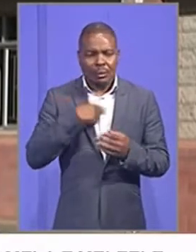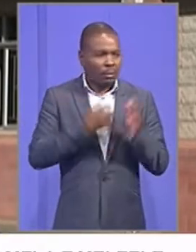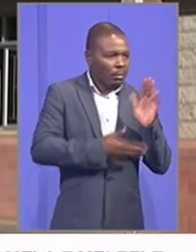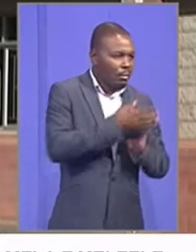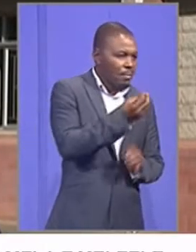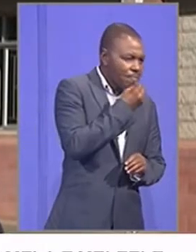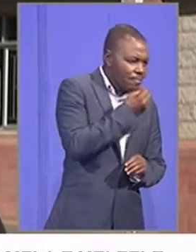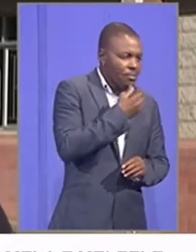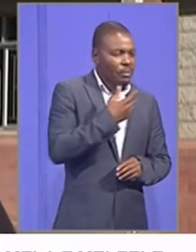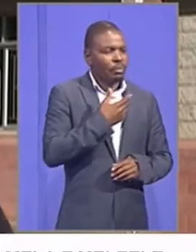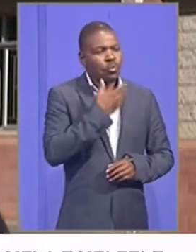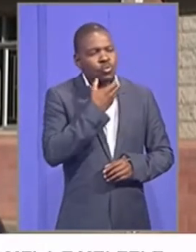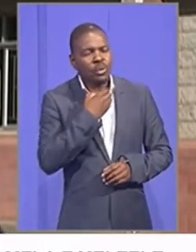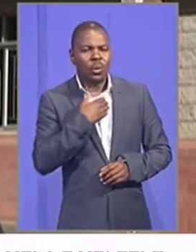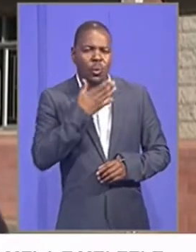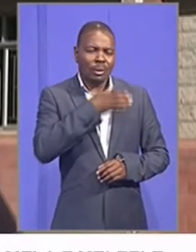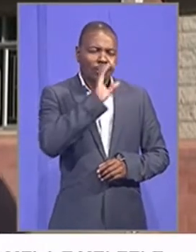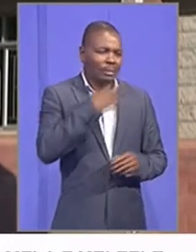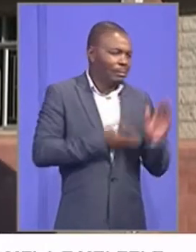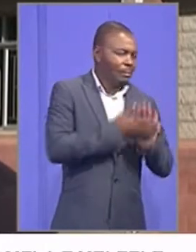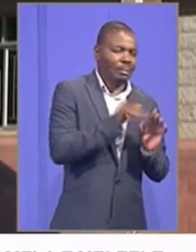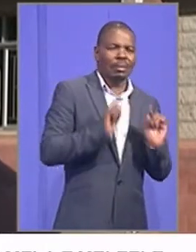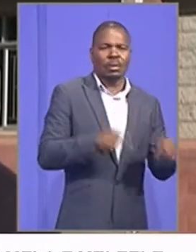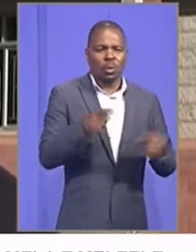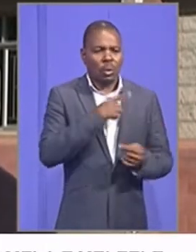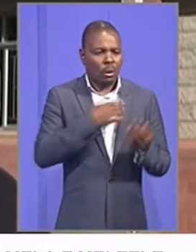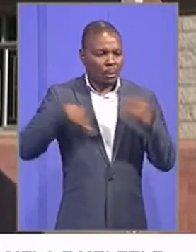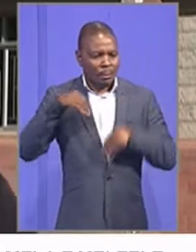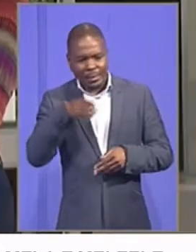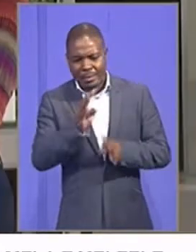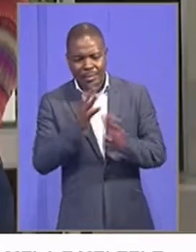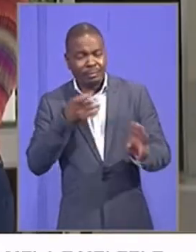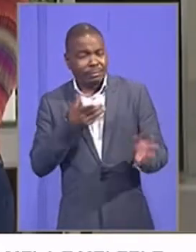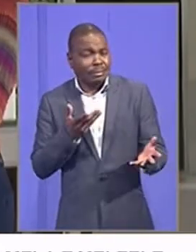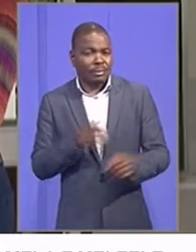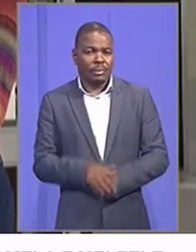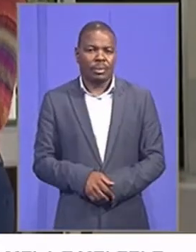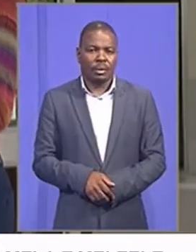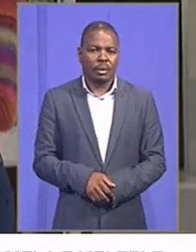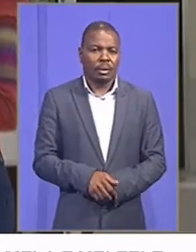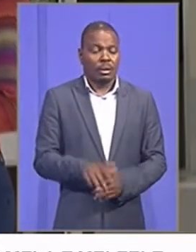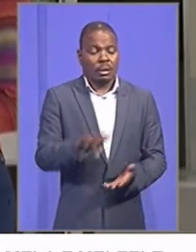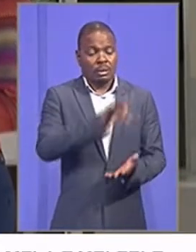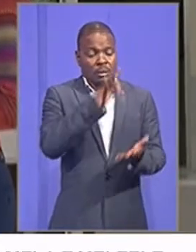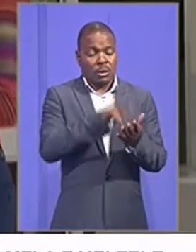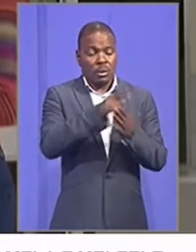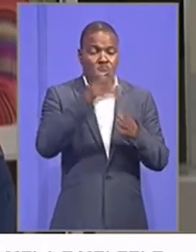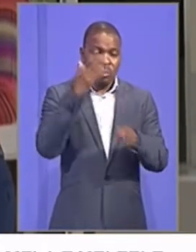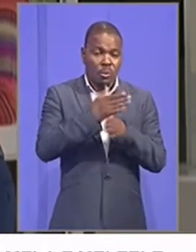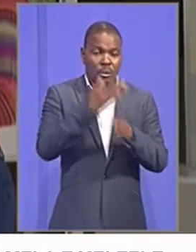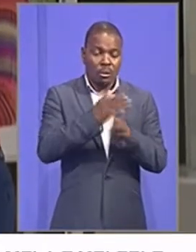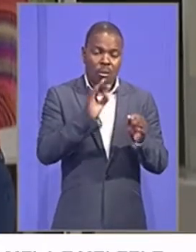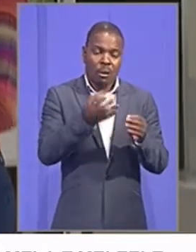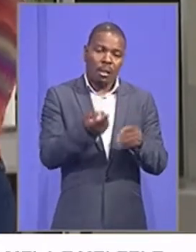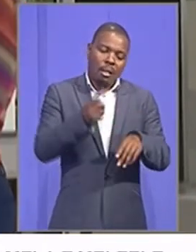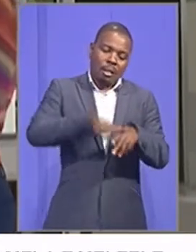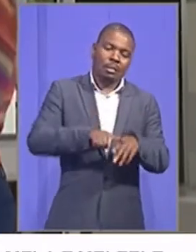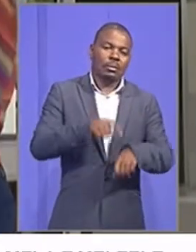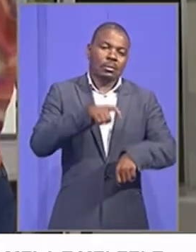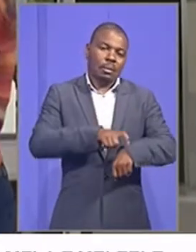You're hungry, you're thirsty. Because now khutla. Setsa sena sentse se sebetsa ka nako e